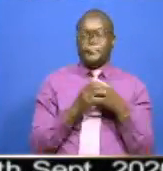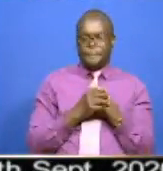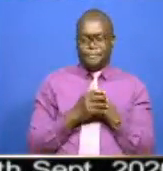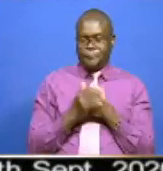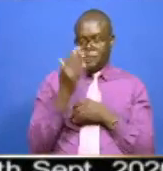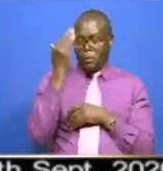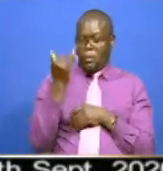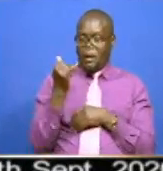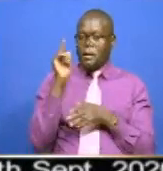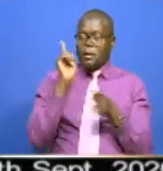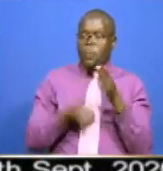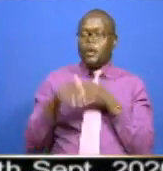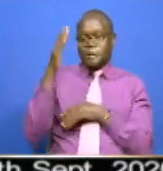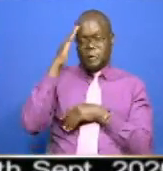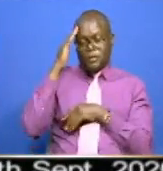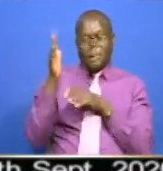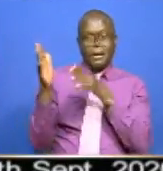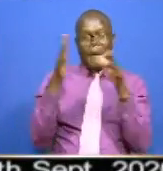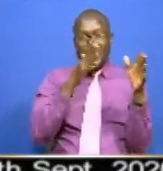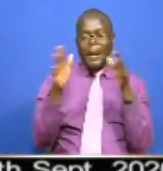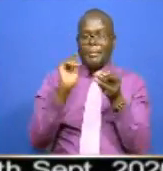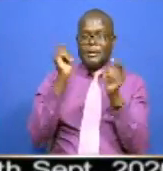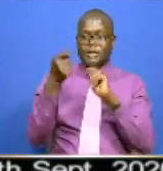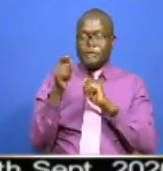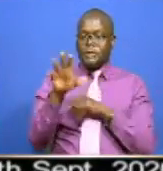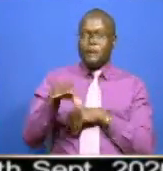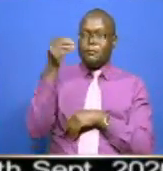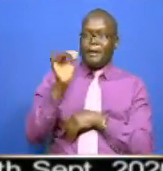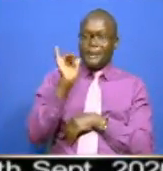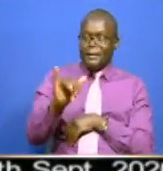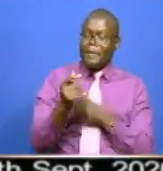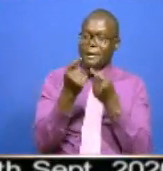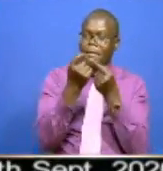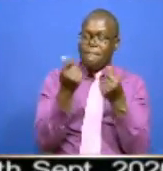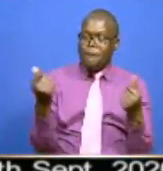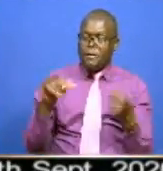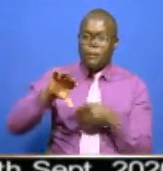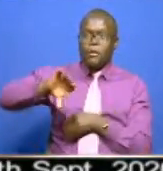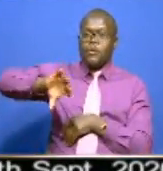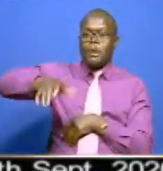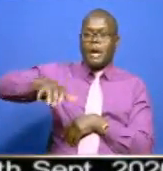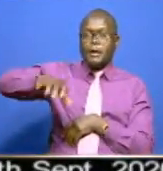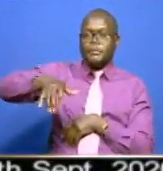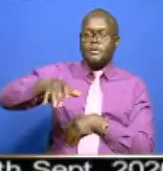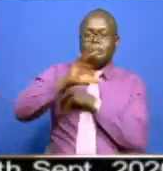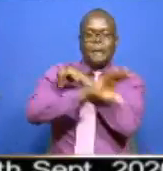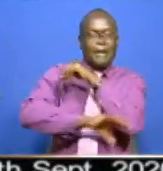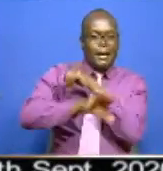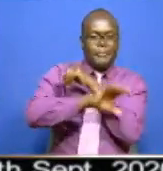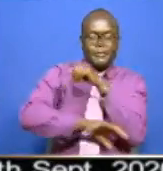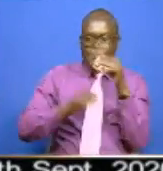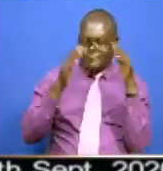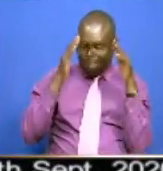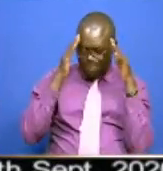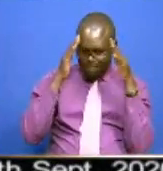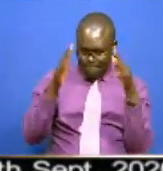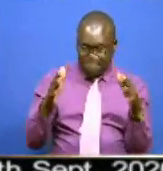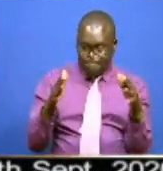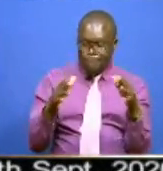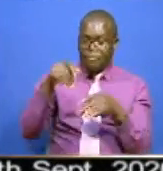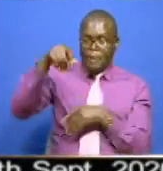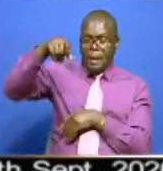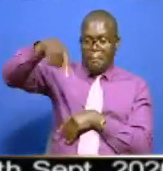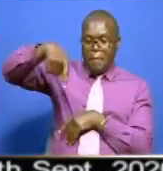because of what is known as climate change. And you find that few countries are focusing on planting